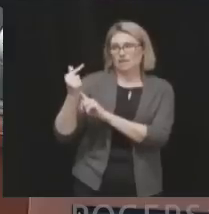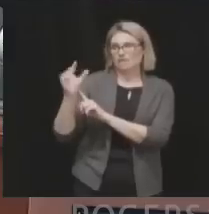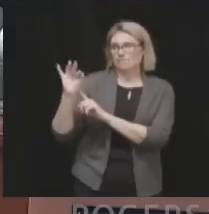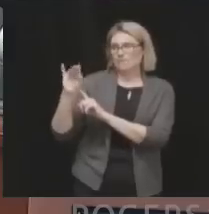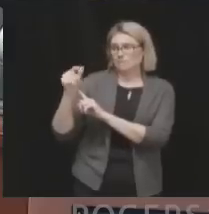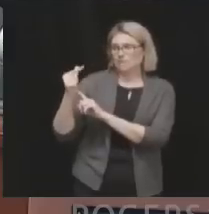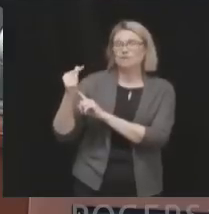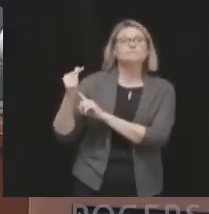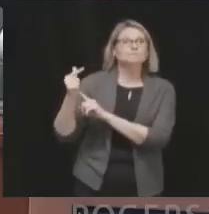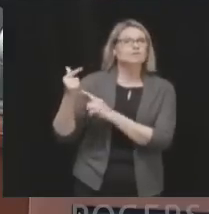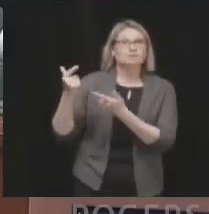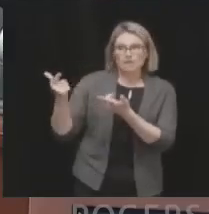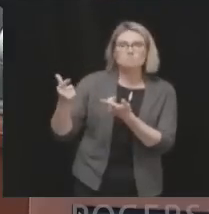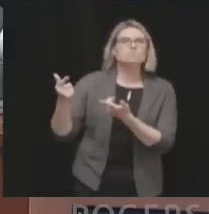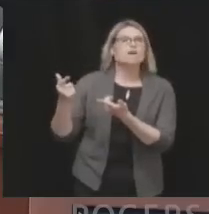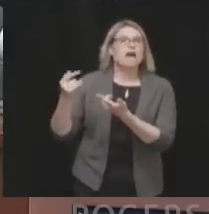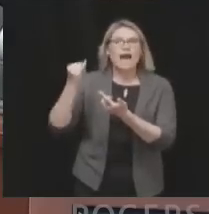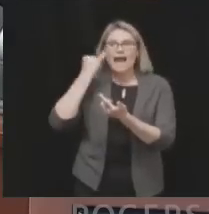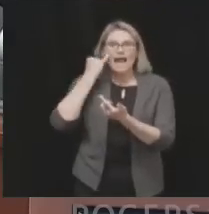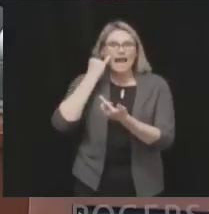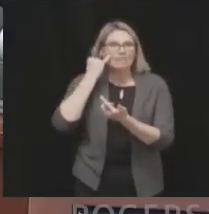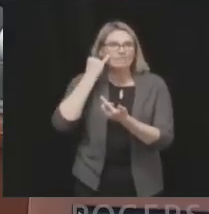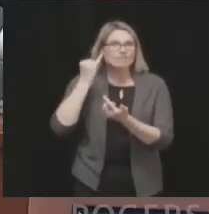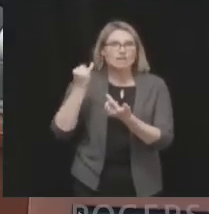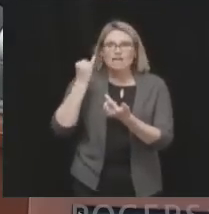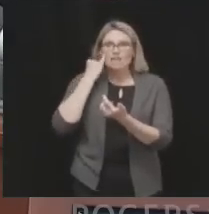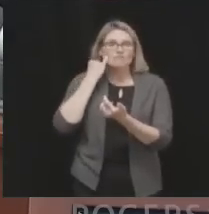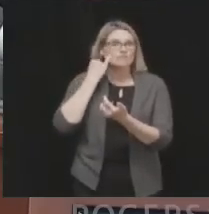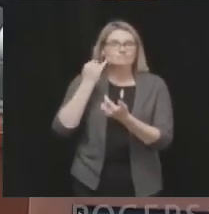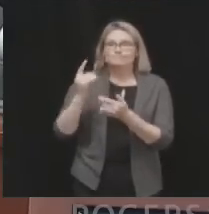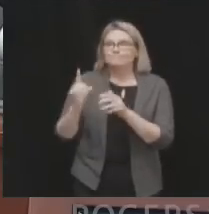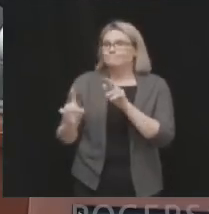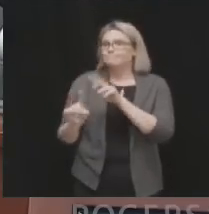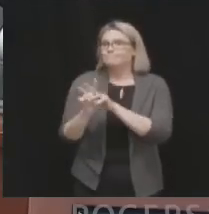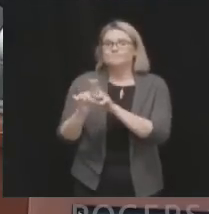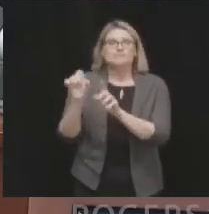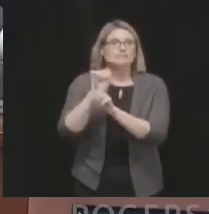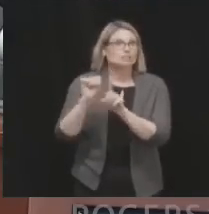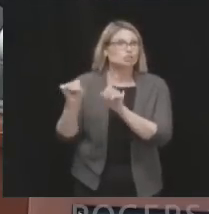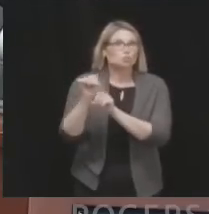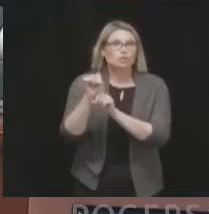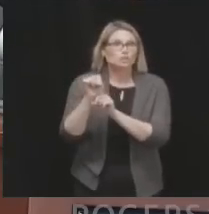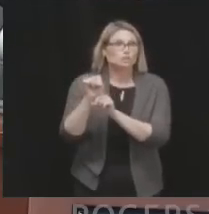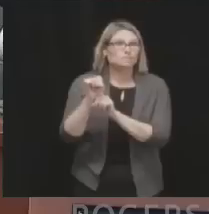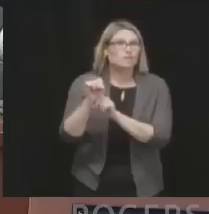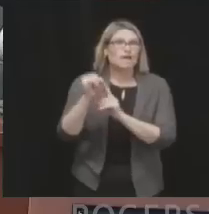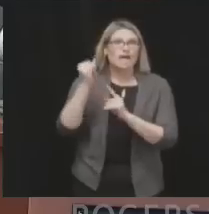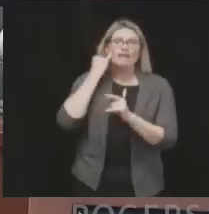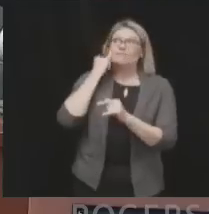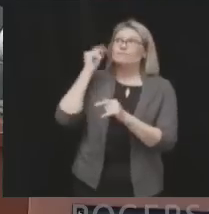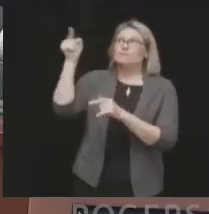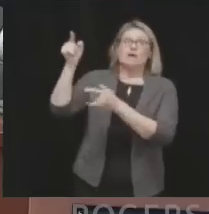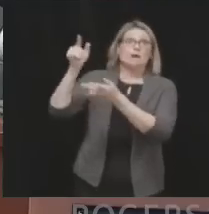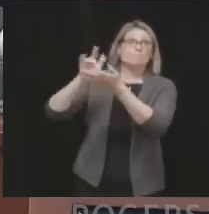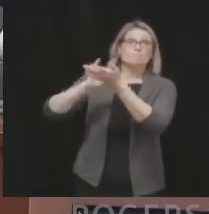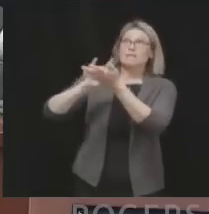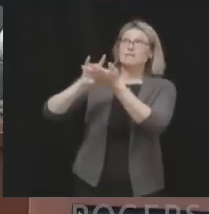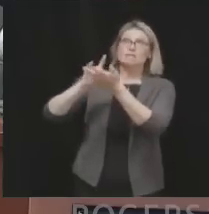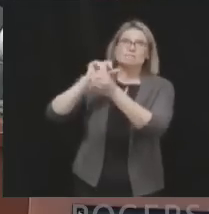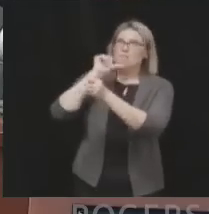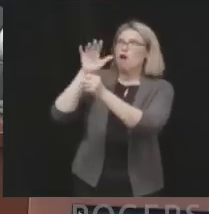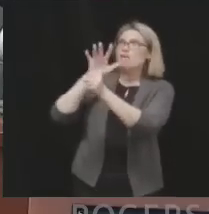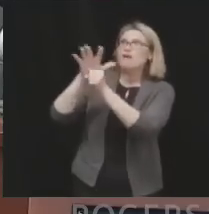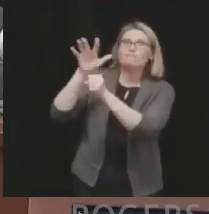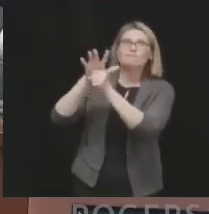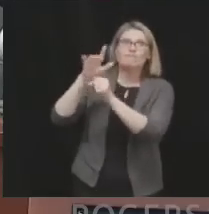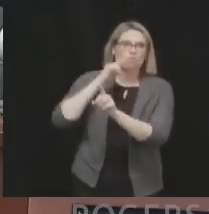readdress the issue. So I believe that going forward, it's one that we'll have to be very vigilant, very